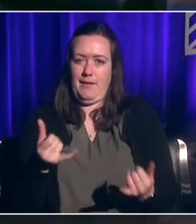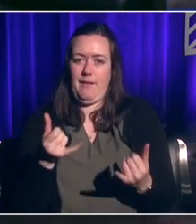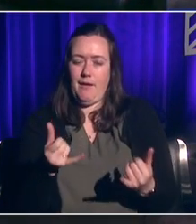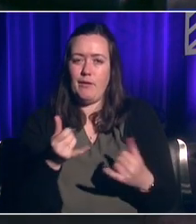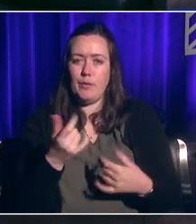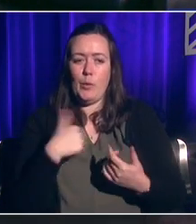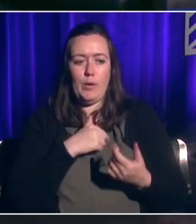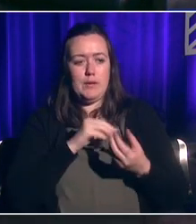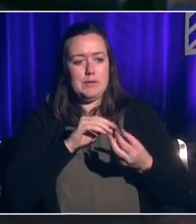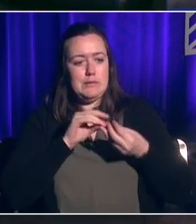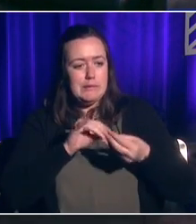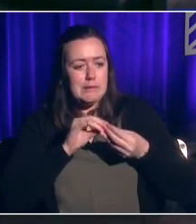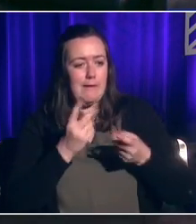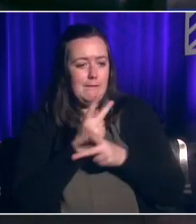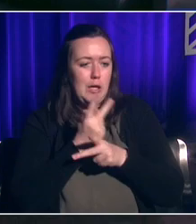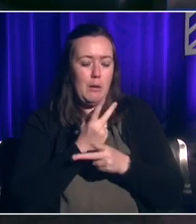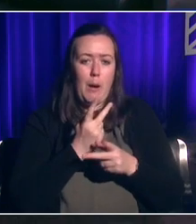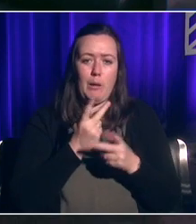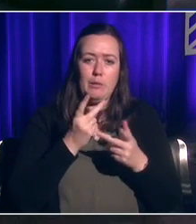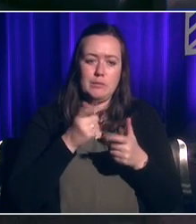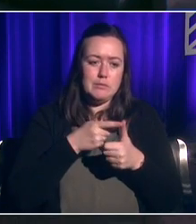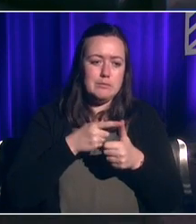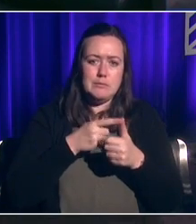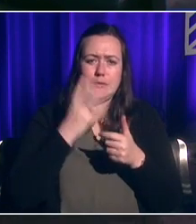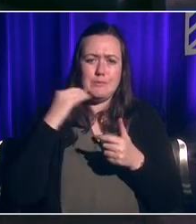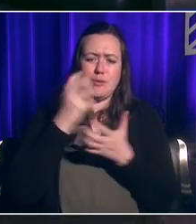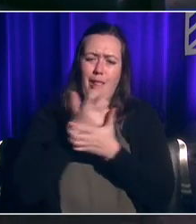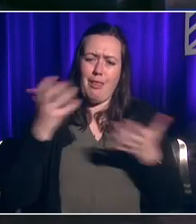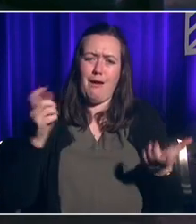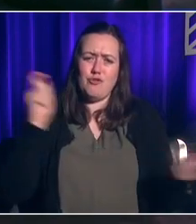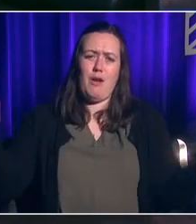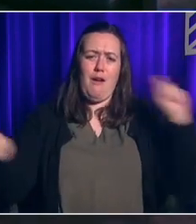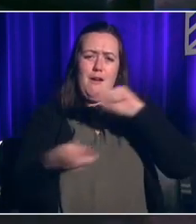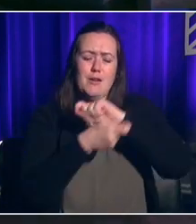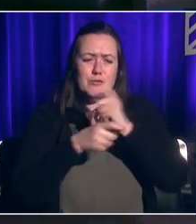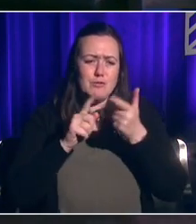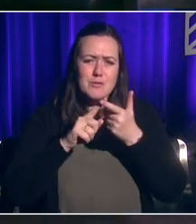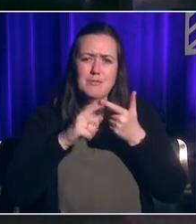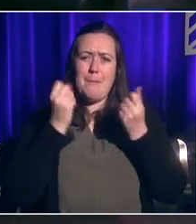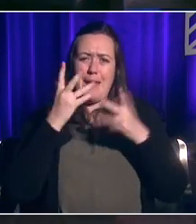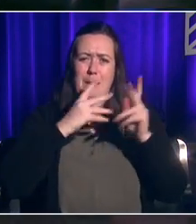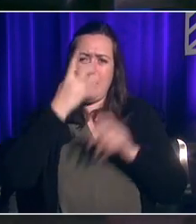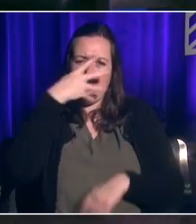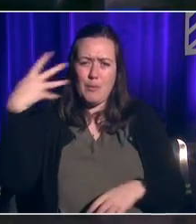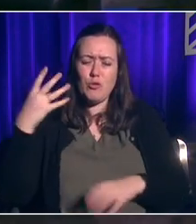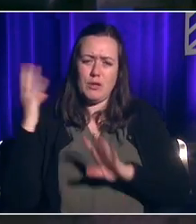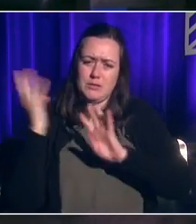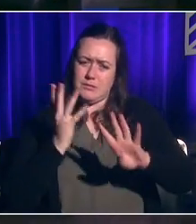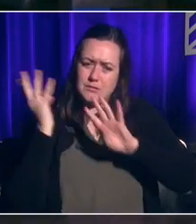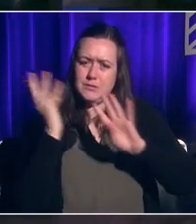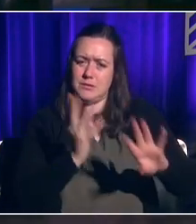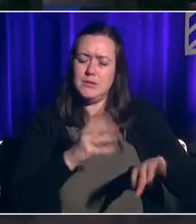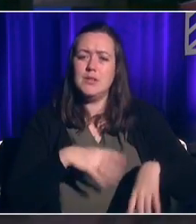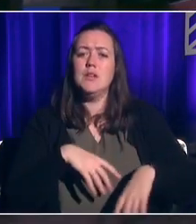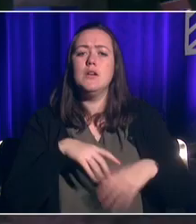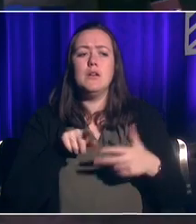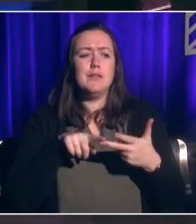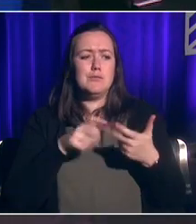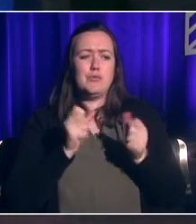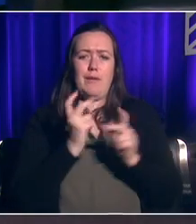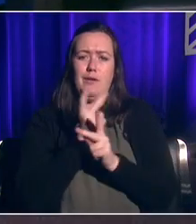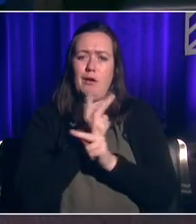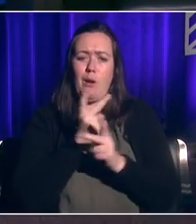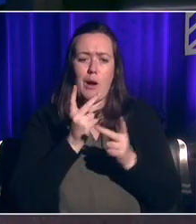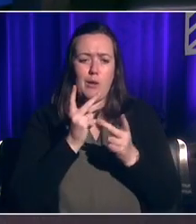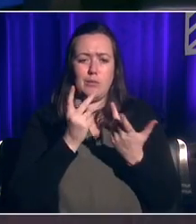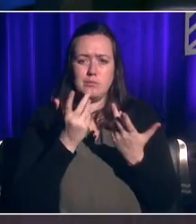massive change, massive immigration. We're trying to grapple how we're going to make sure that we are going to provide for our veterans